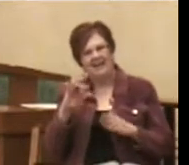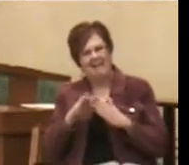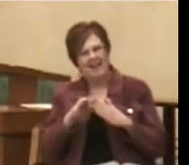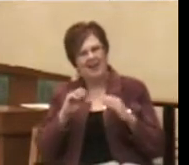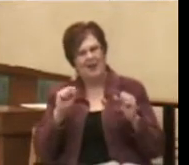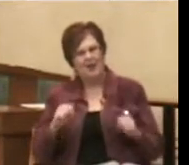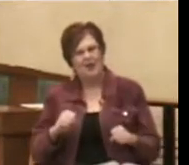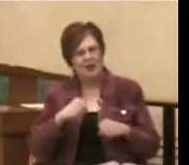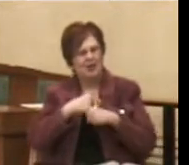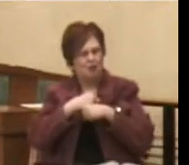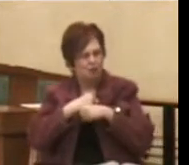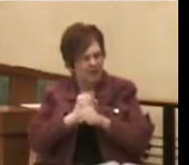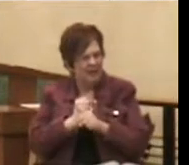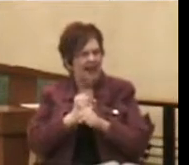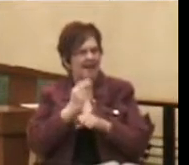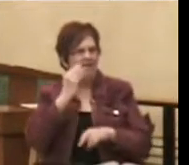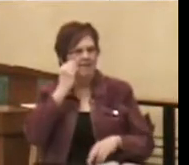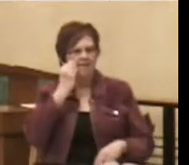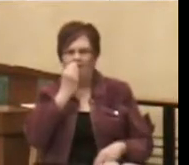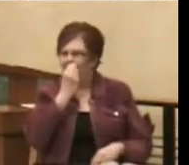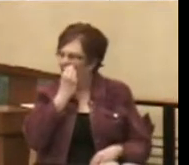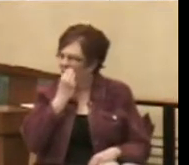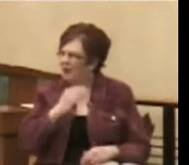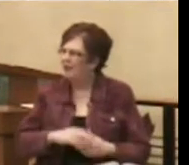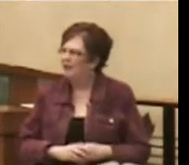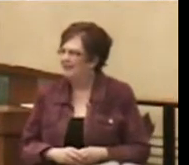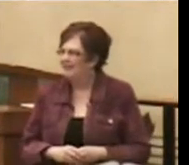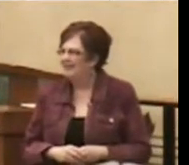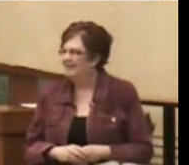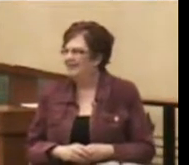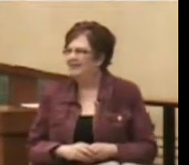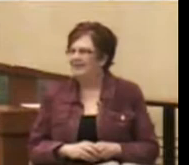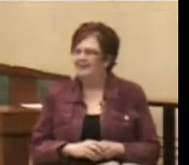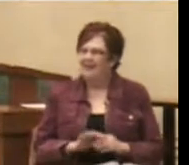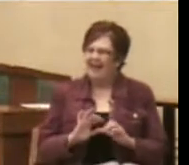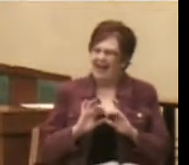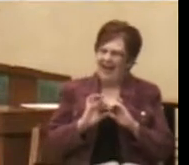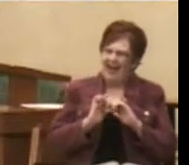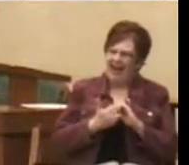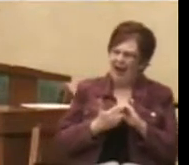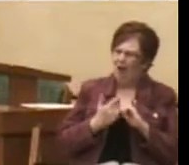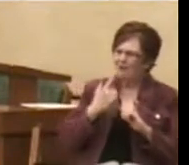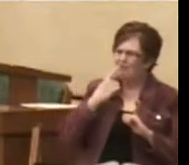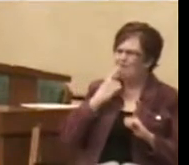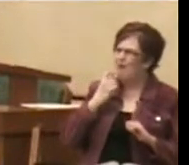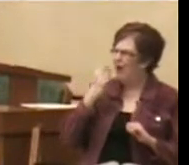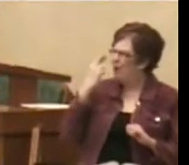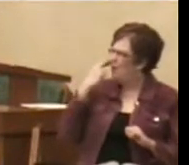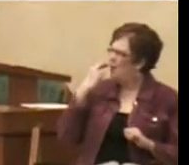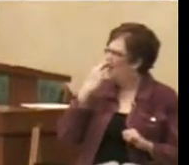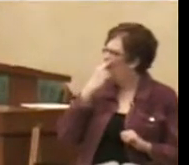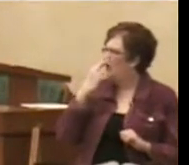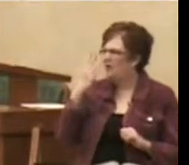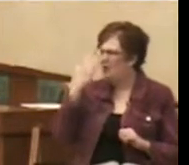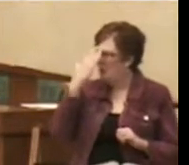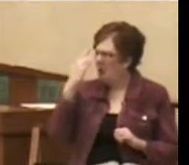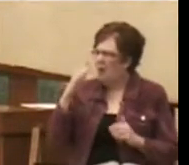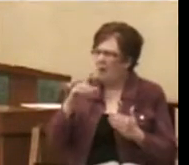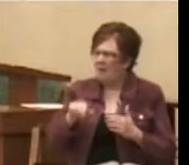could create the flower. How does a red rose know to be